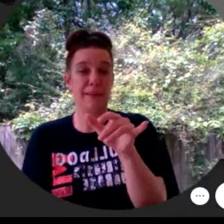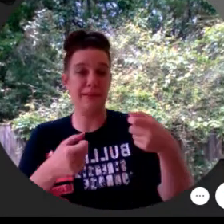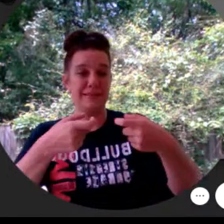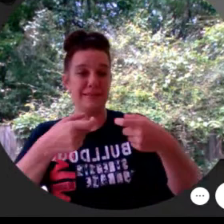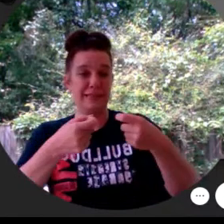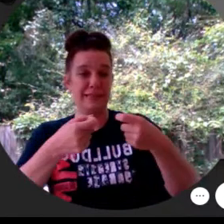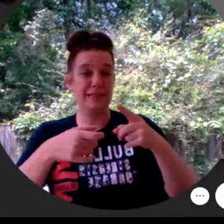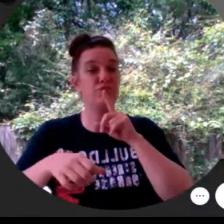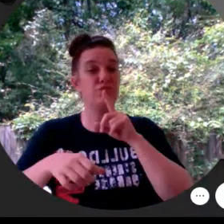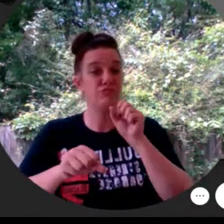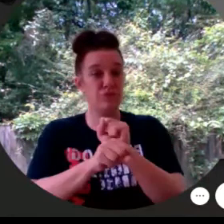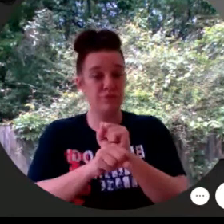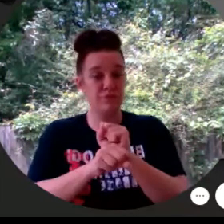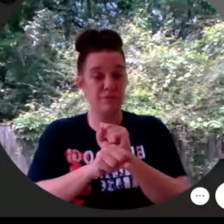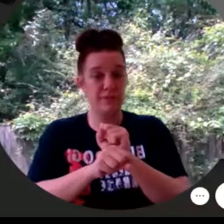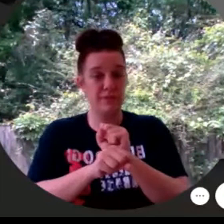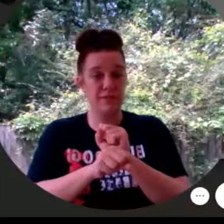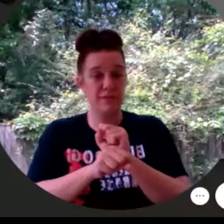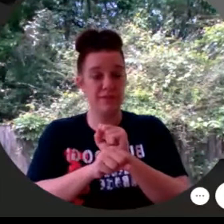literally